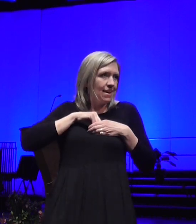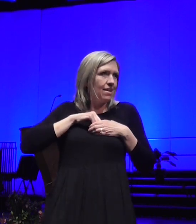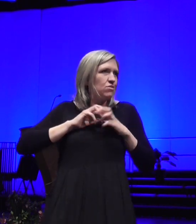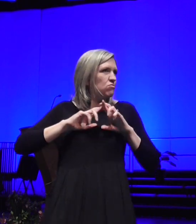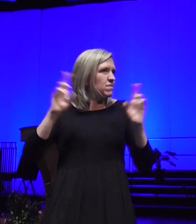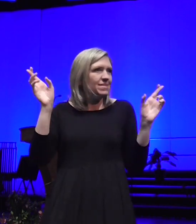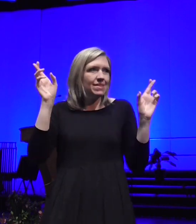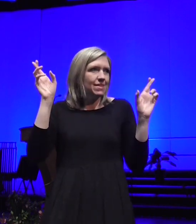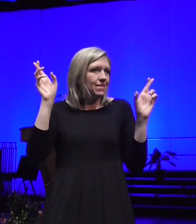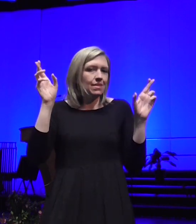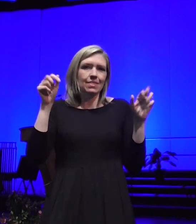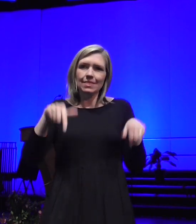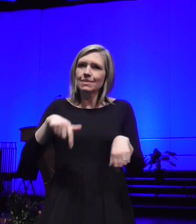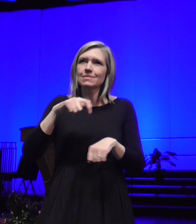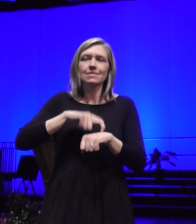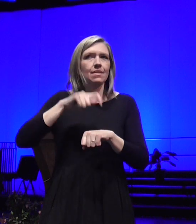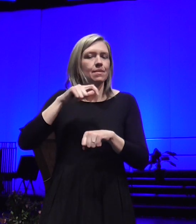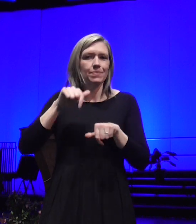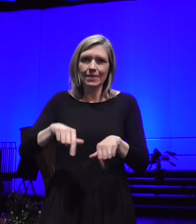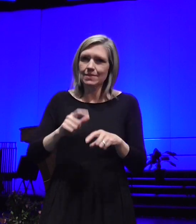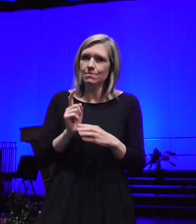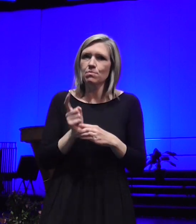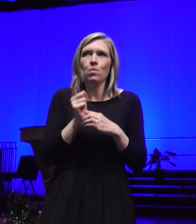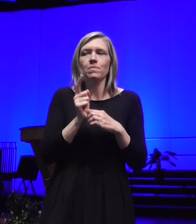at this moment in time.